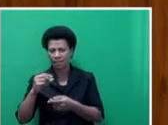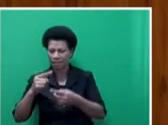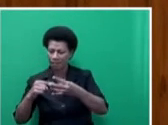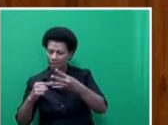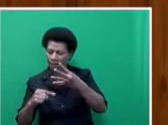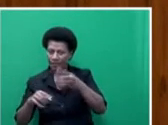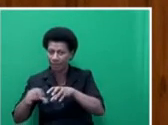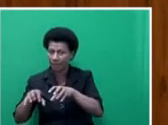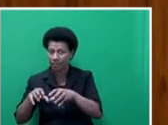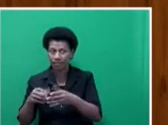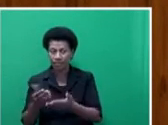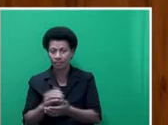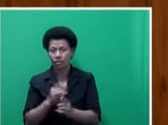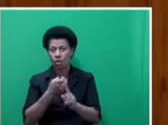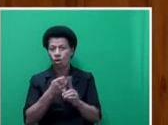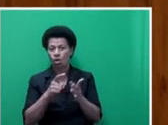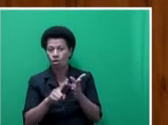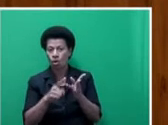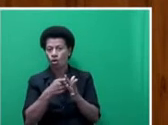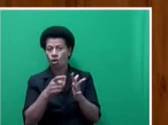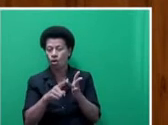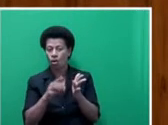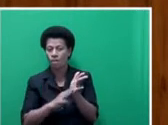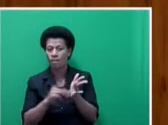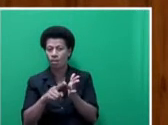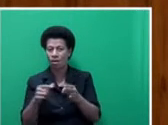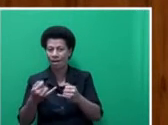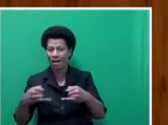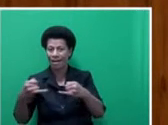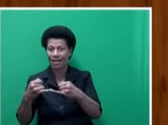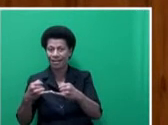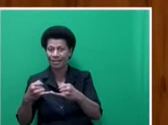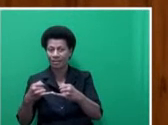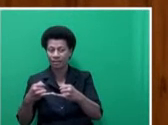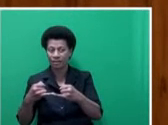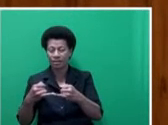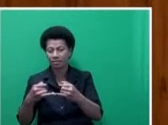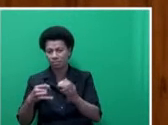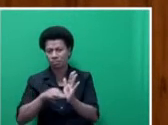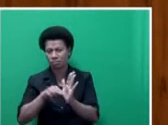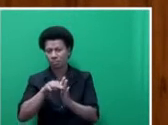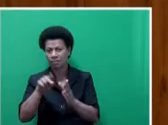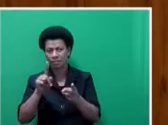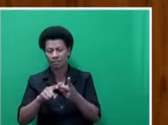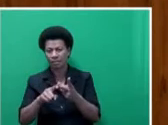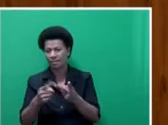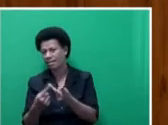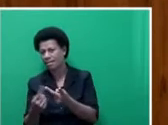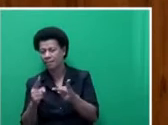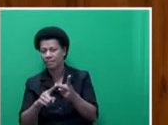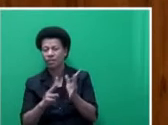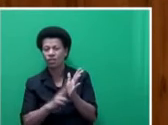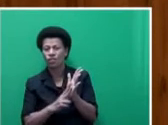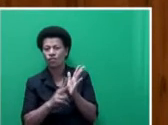The first one is Kokomo Island Resort. Number 2 is Vuni Dibi